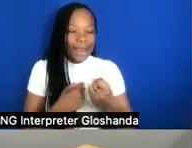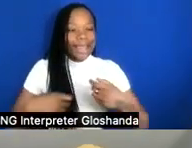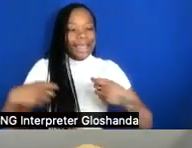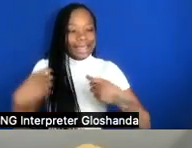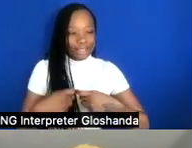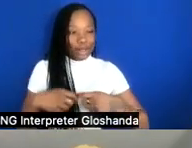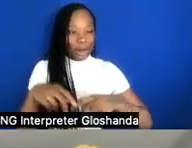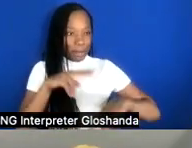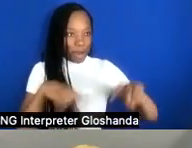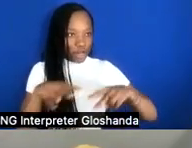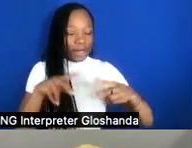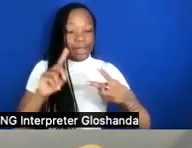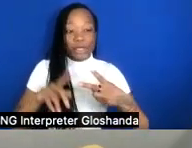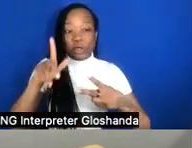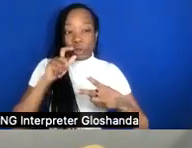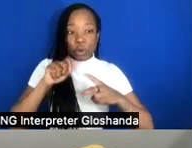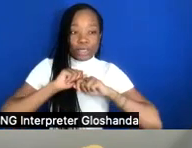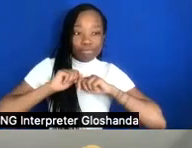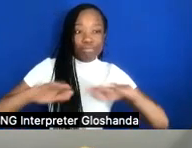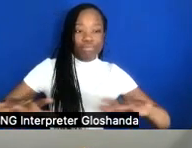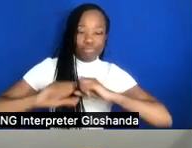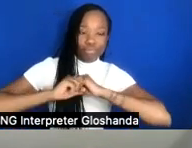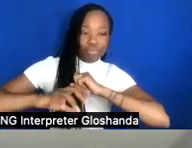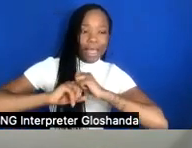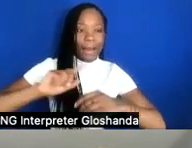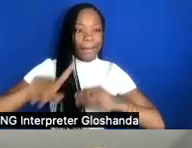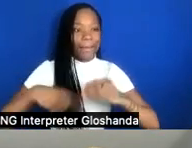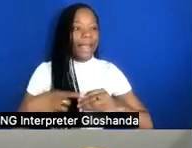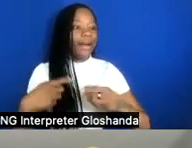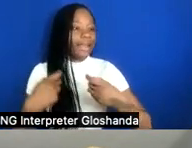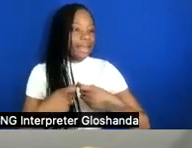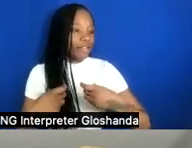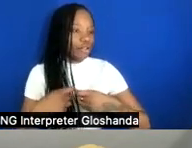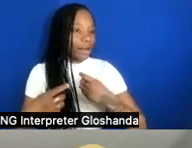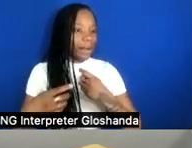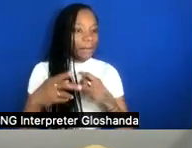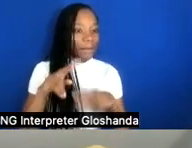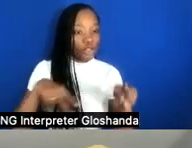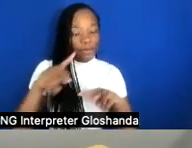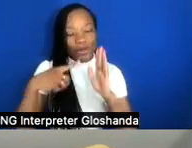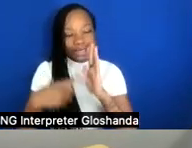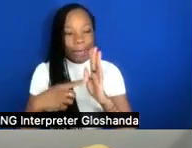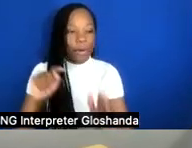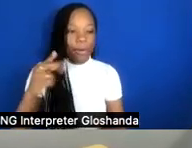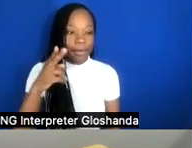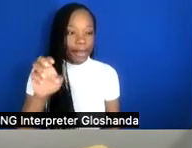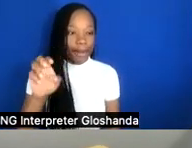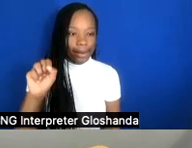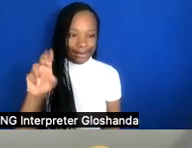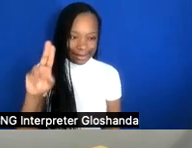is spreading propaganda about electronic monitoring. So if you can think of, for example, The Sun, a newspaper that James